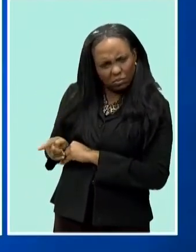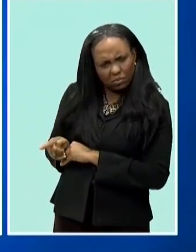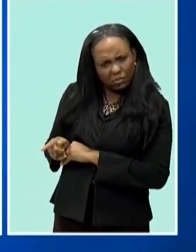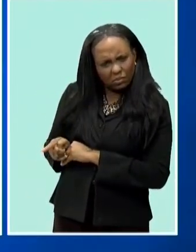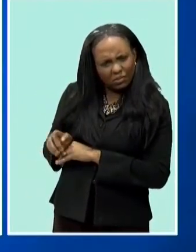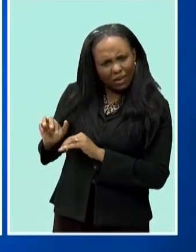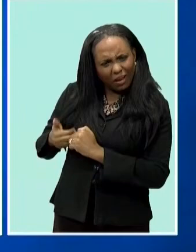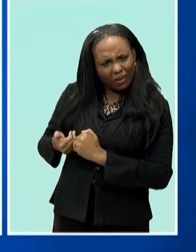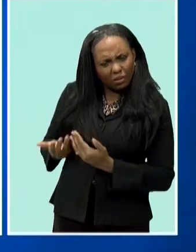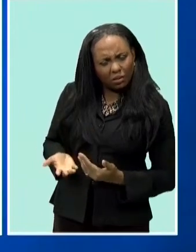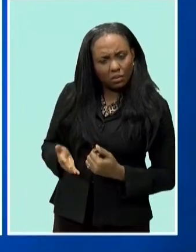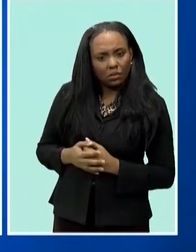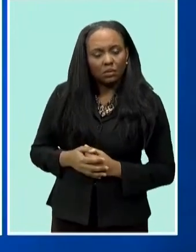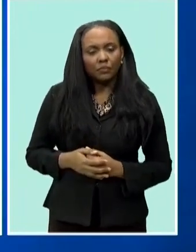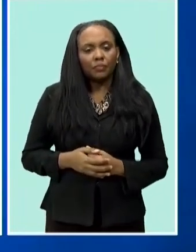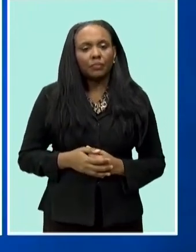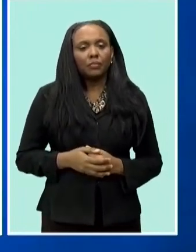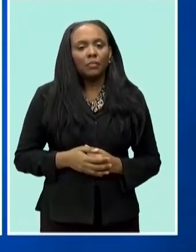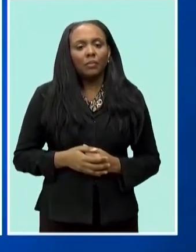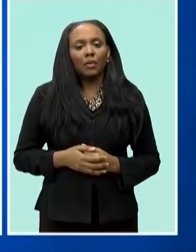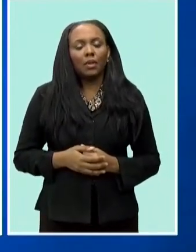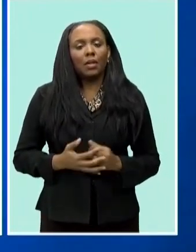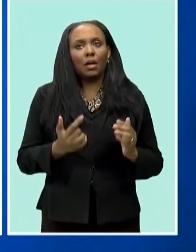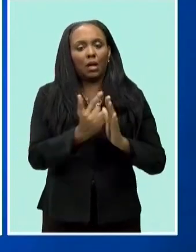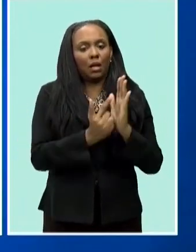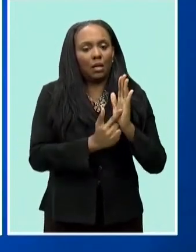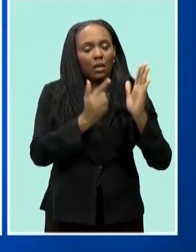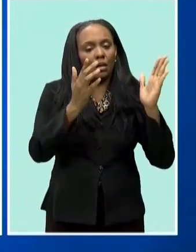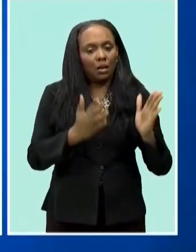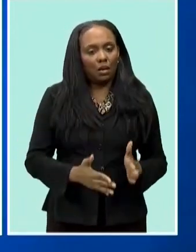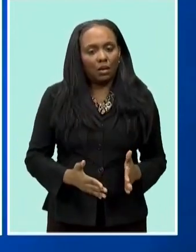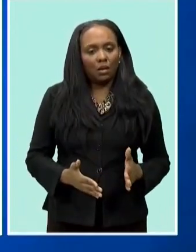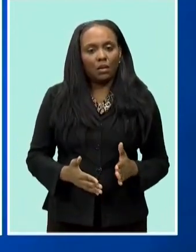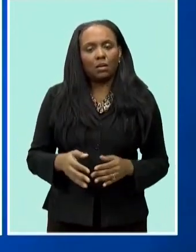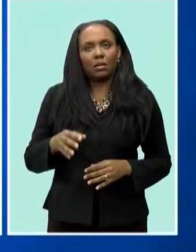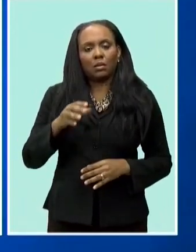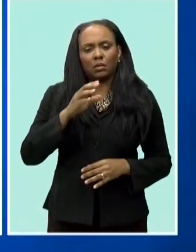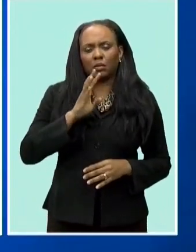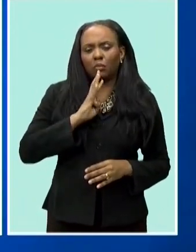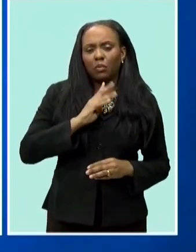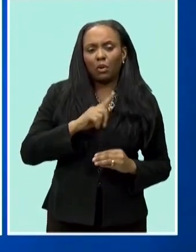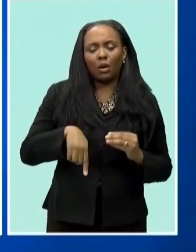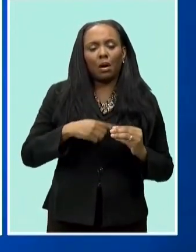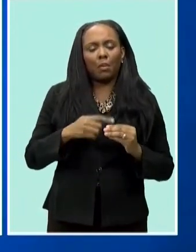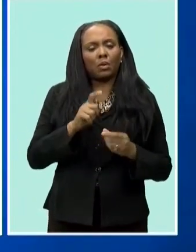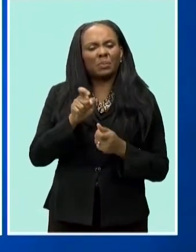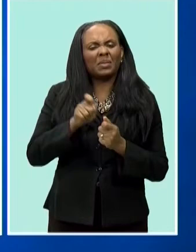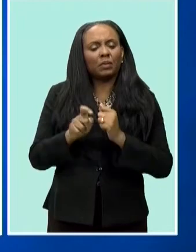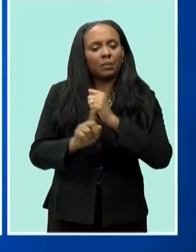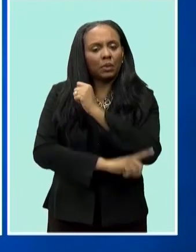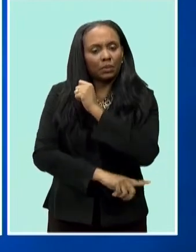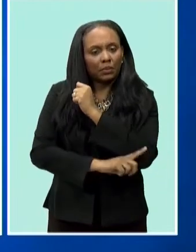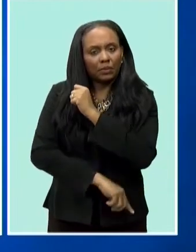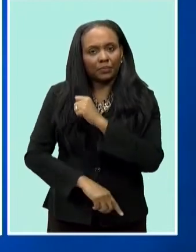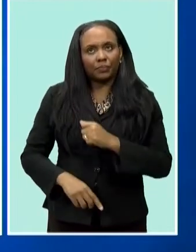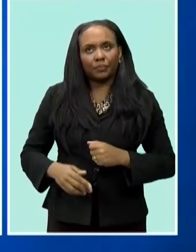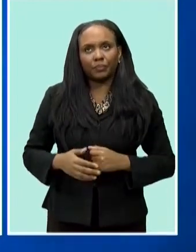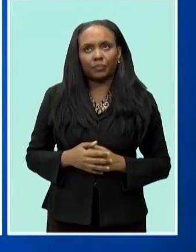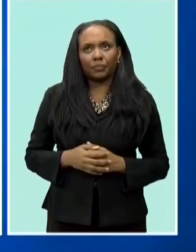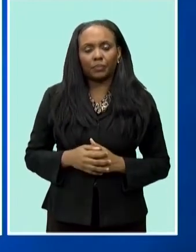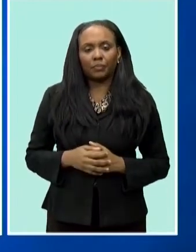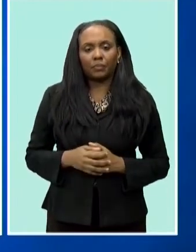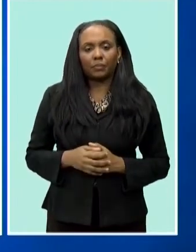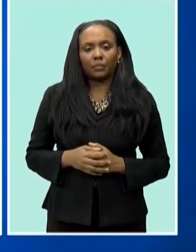Bunting engaged attorney for the MOCA, Nigel Park, on the existence of a specific punishment for the offense. Must be